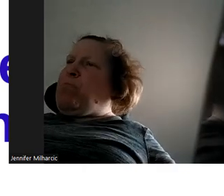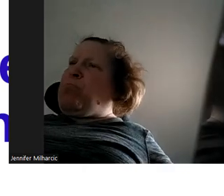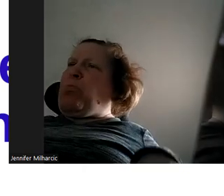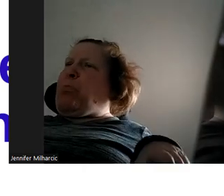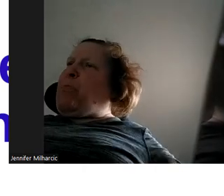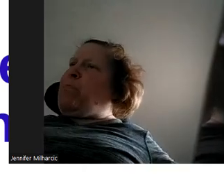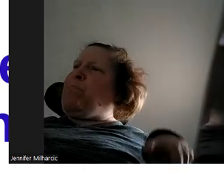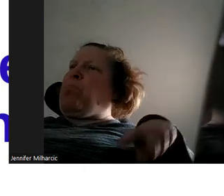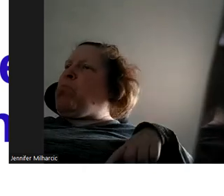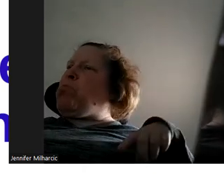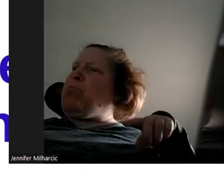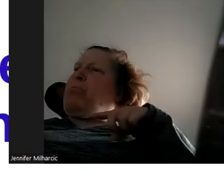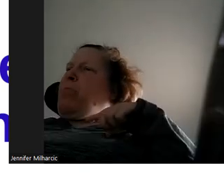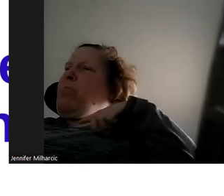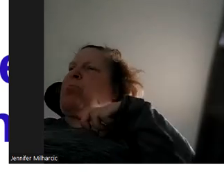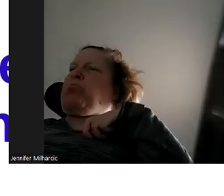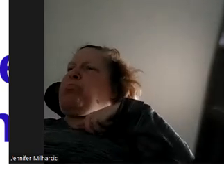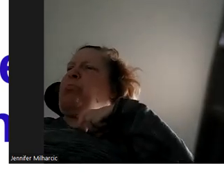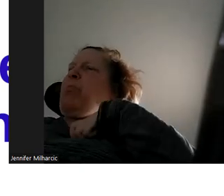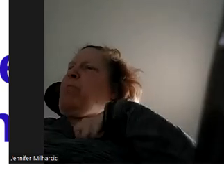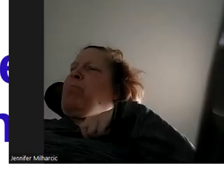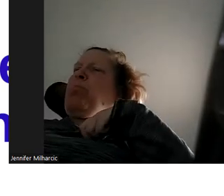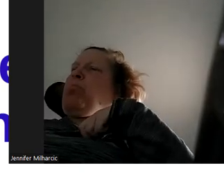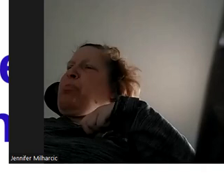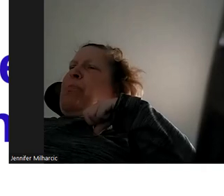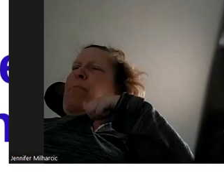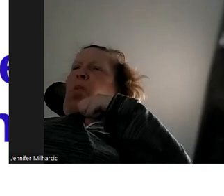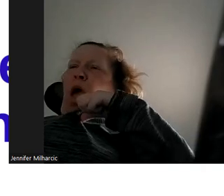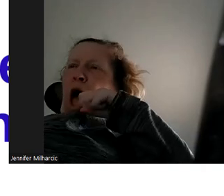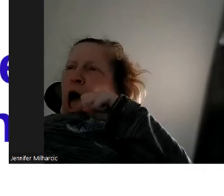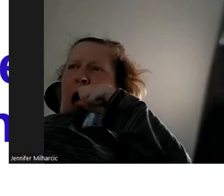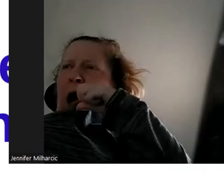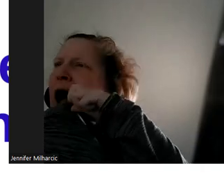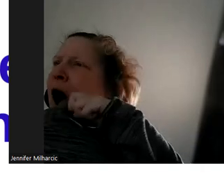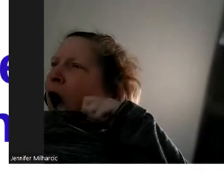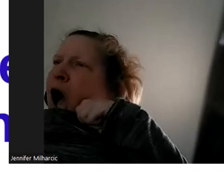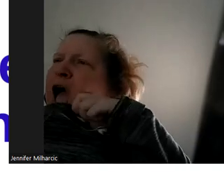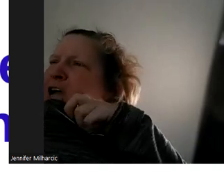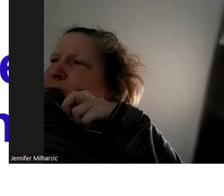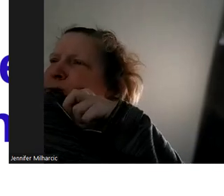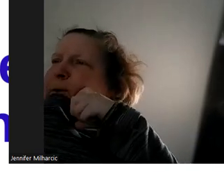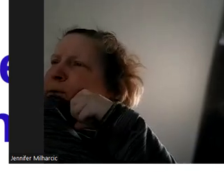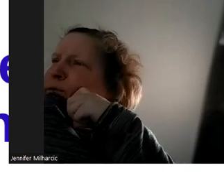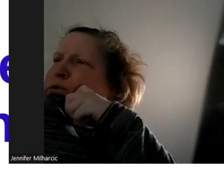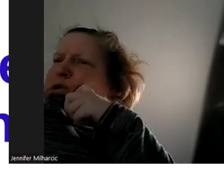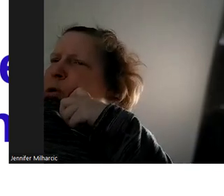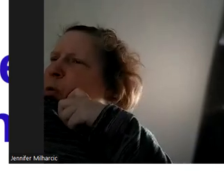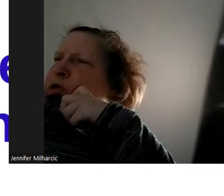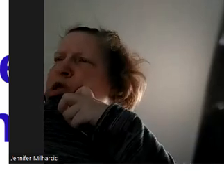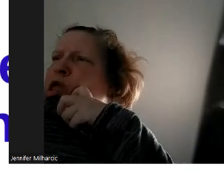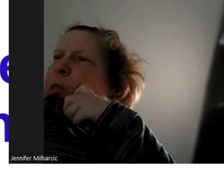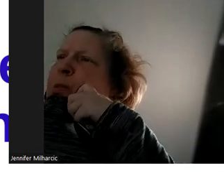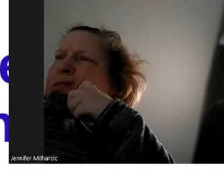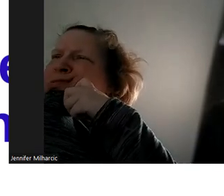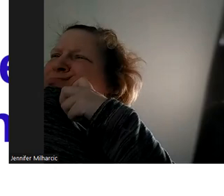we offer more than 22 webinars in a youtube channel organized and delivered by disabled and neurodivergent people for people with